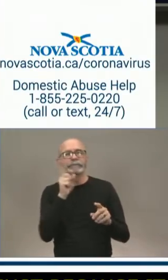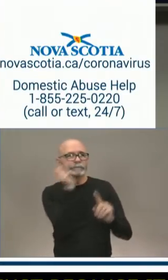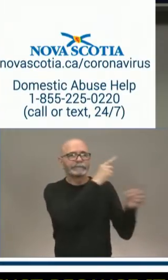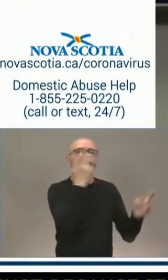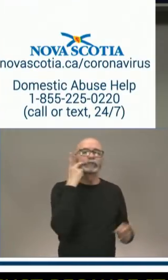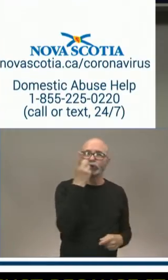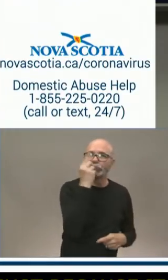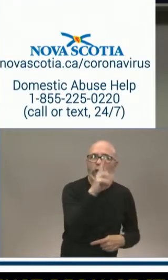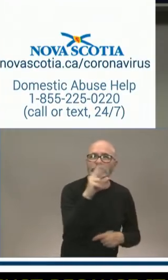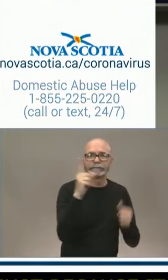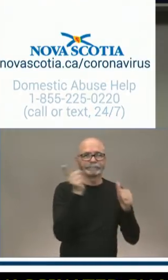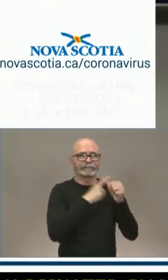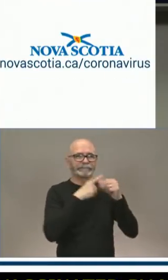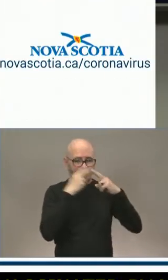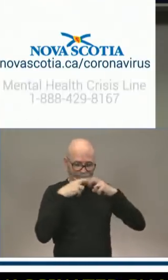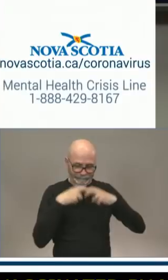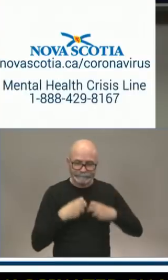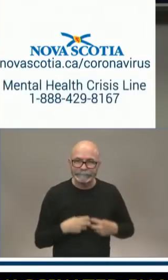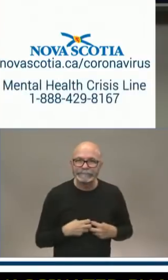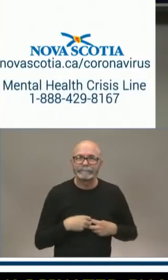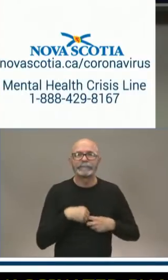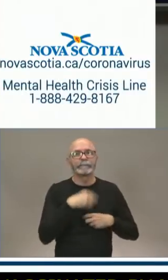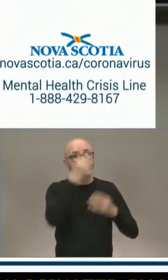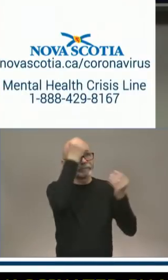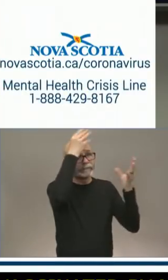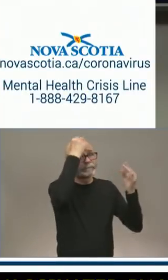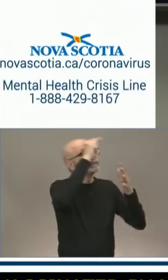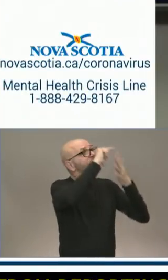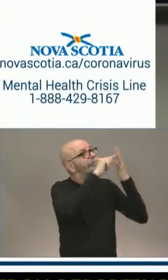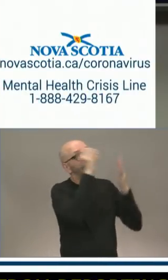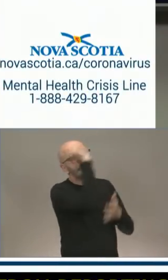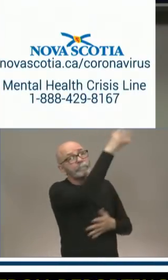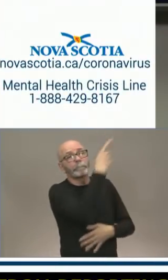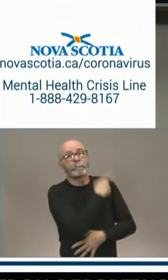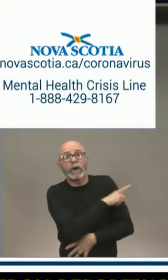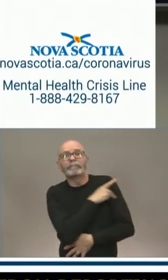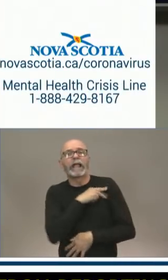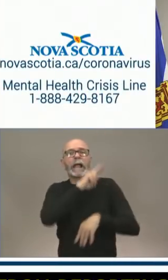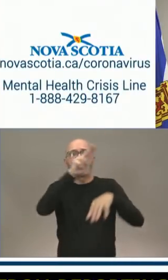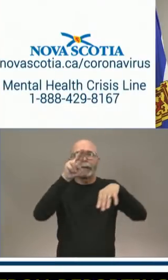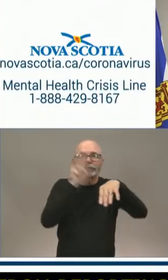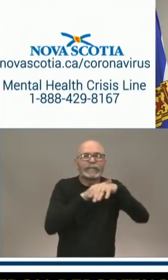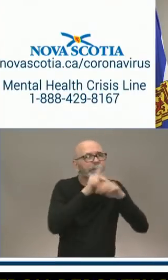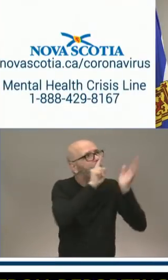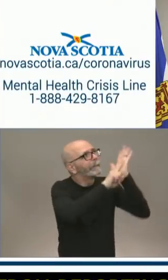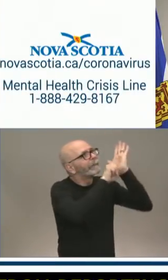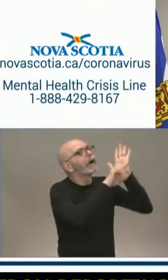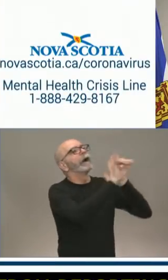gets all reported up to a provincial and a national level. Go ahead, Nabal, with your follow-up.